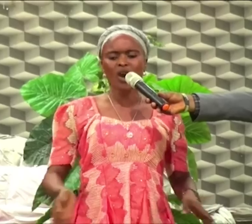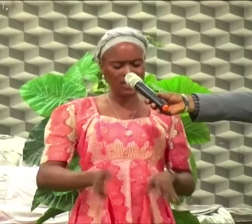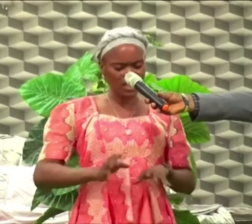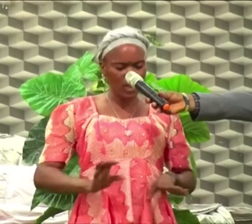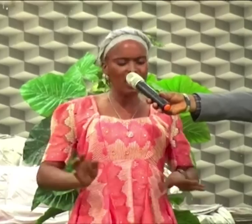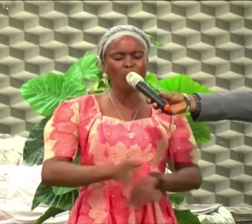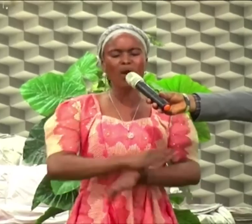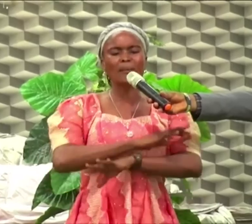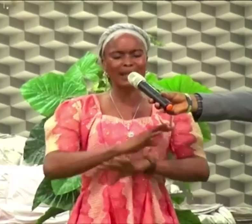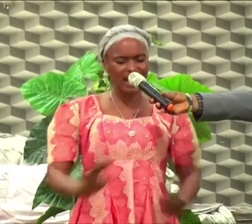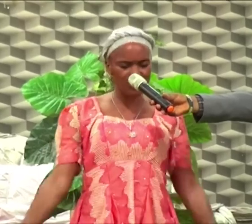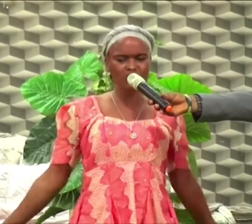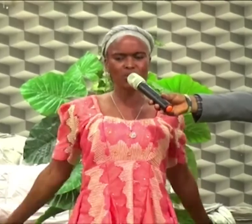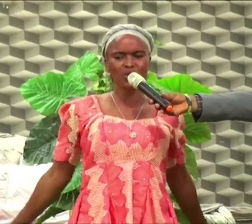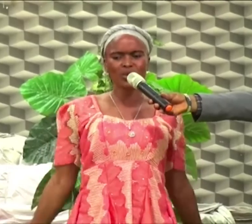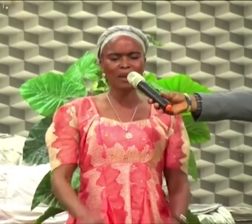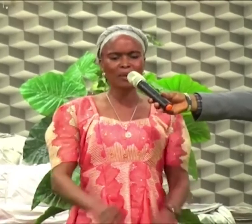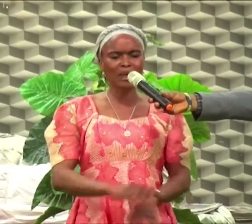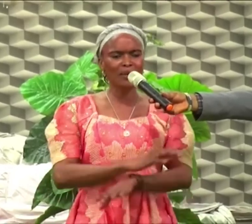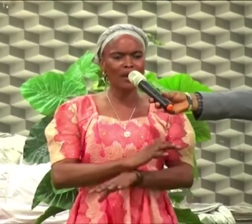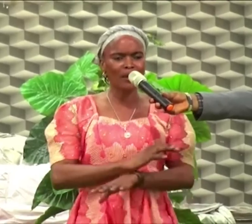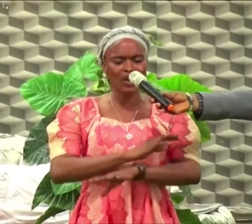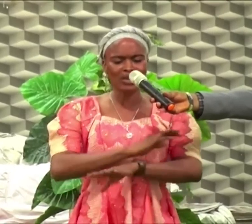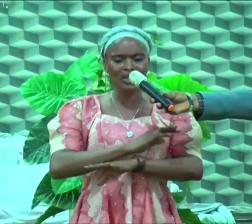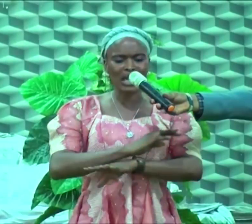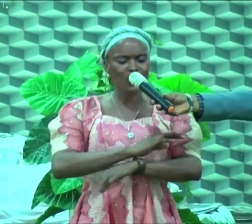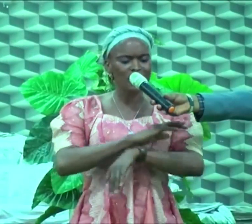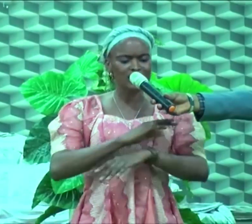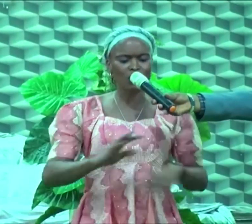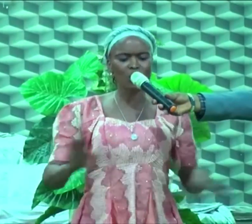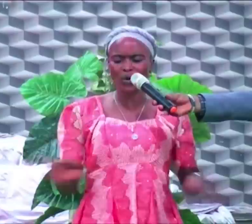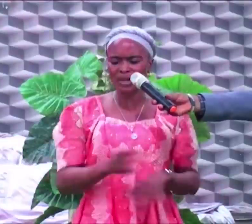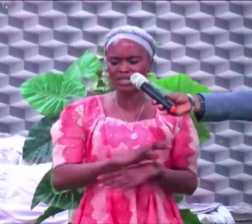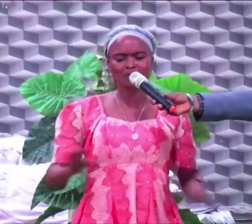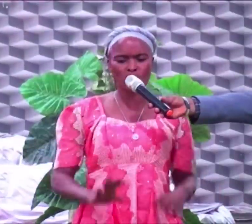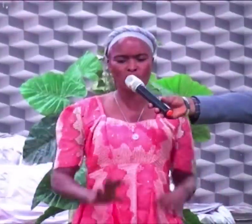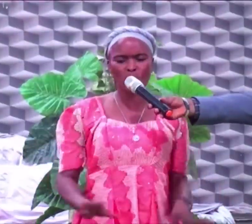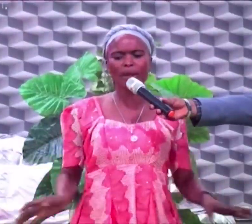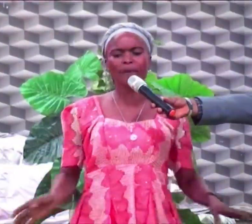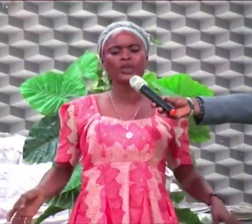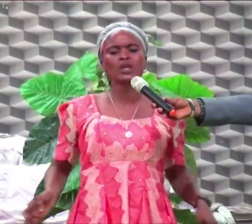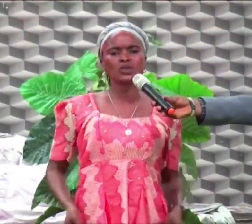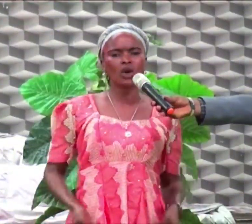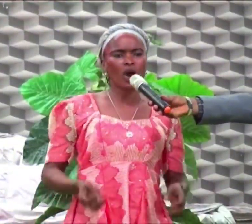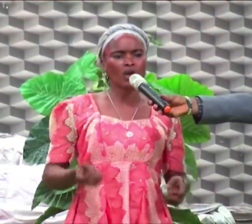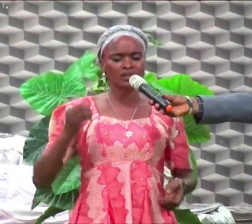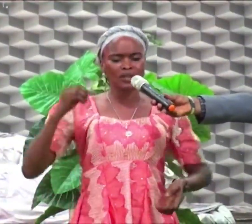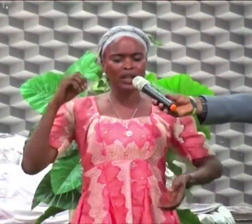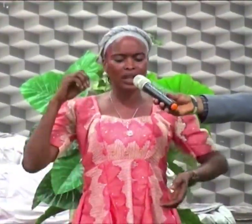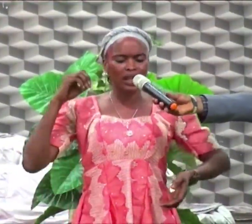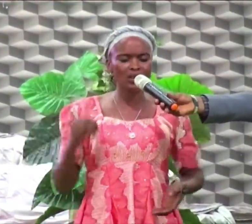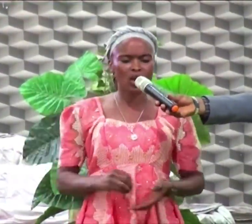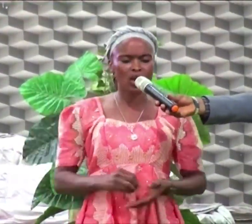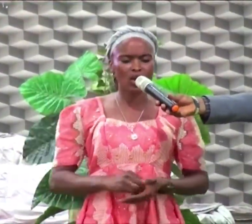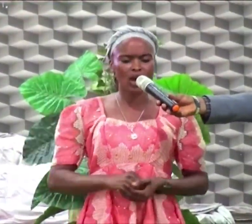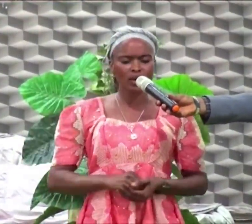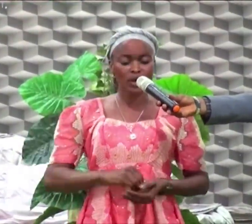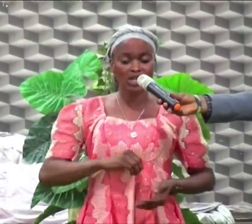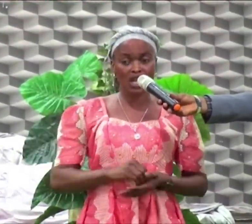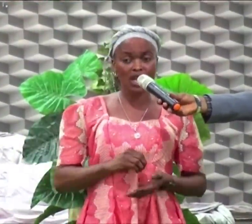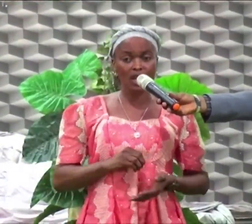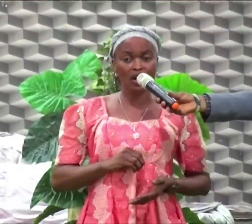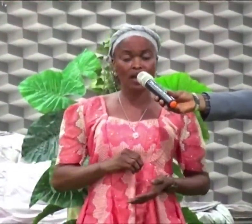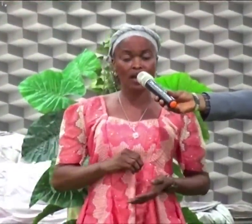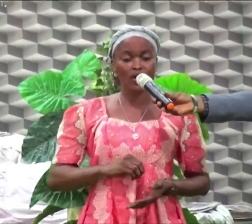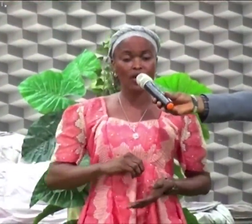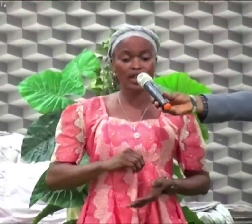na gugu kan ma daru ta pe ba o bi o jagun ni si gugu kan ni si mo ma fi kuro be so ostet ba to ni ka so oro to wa